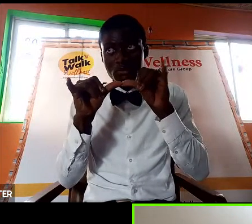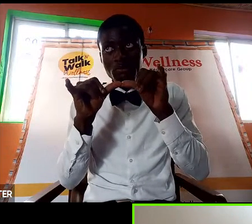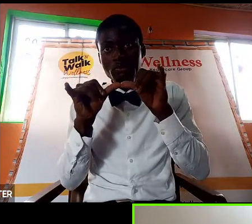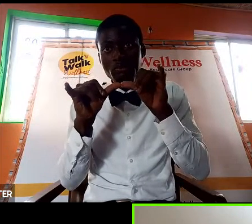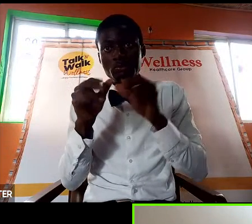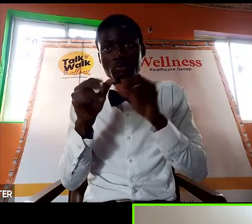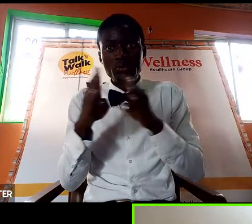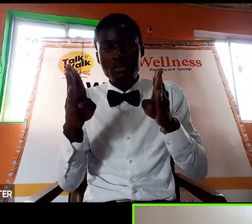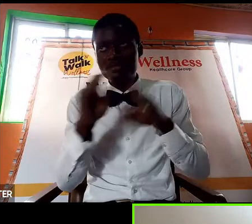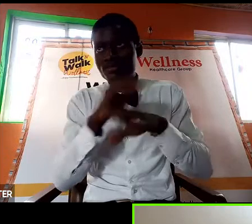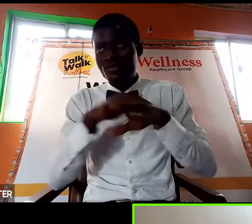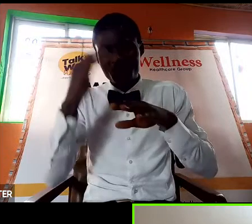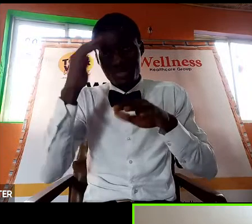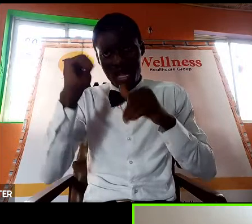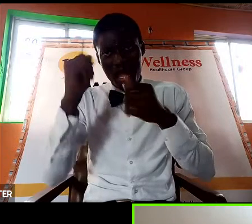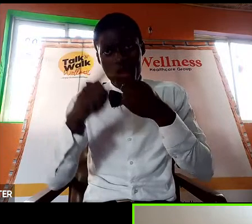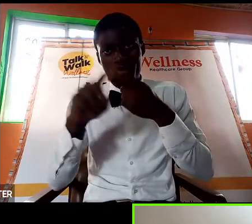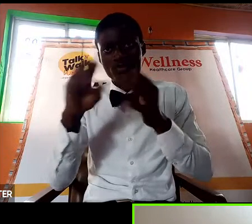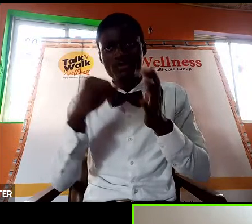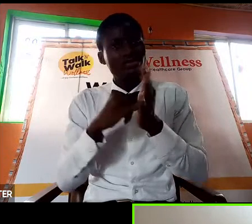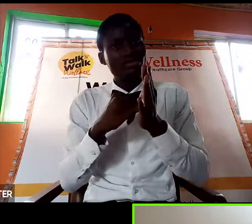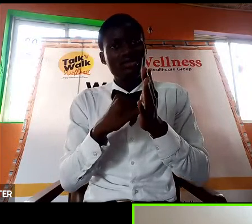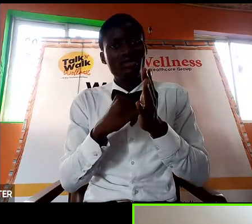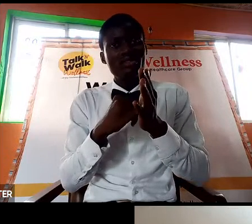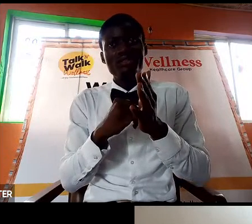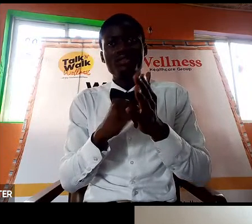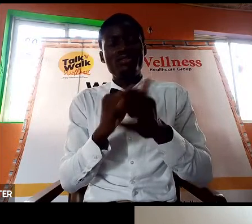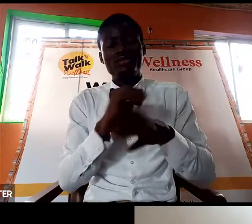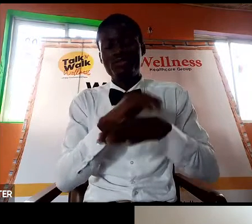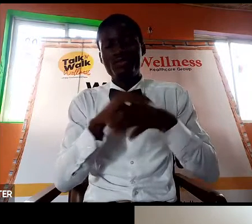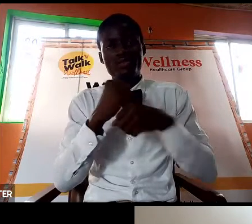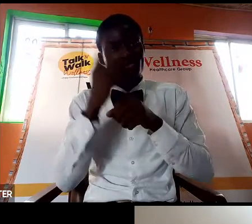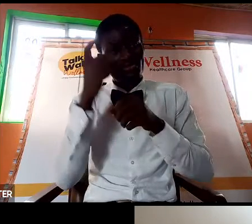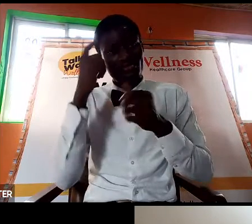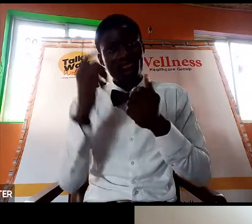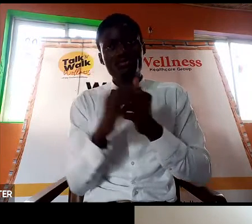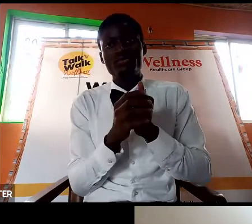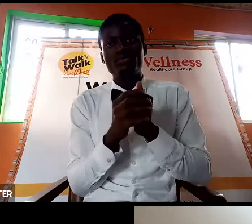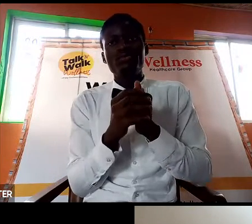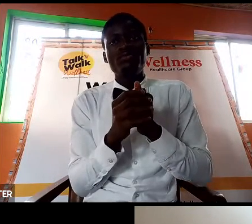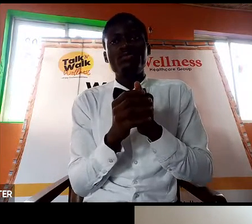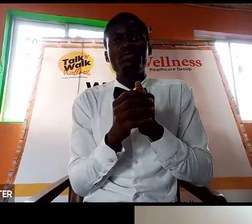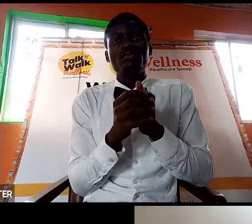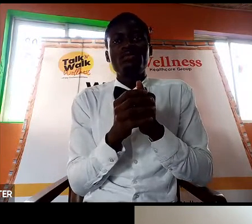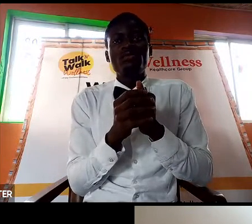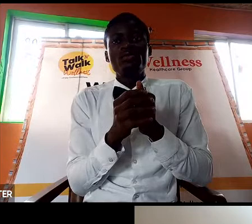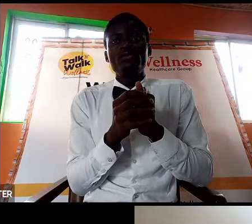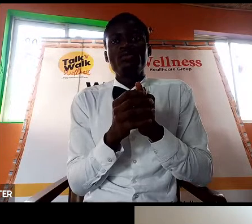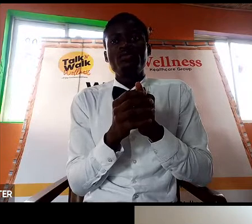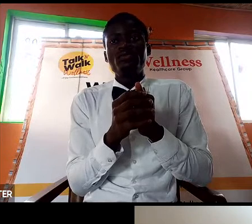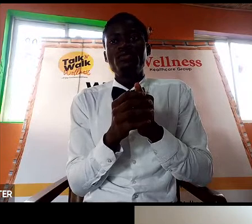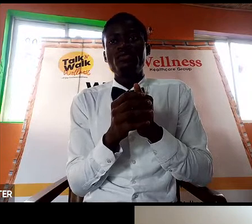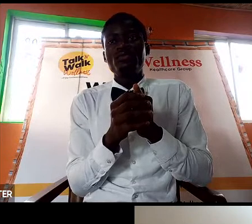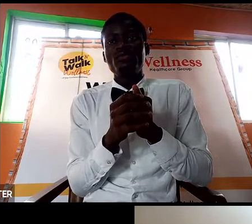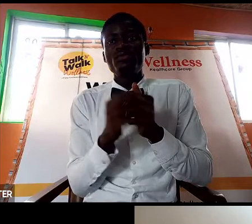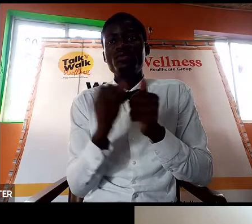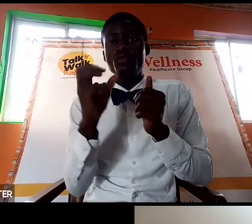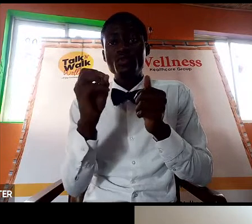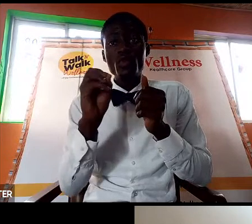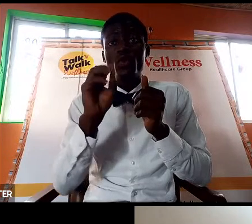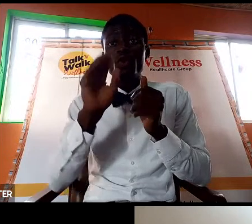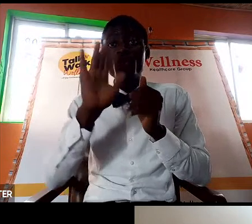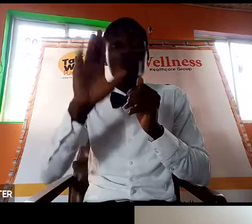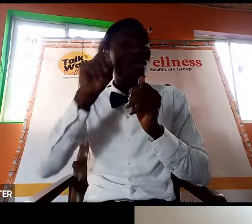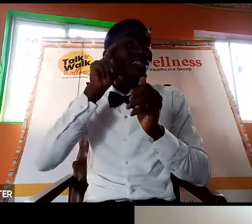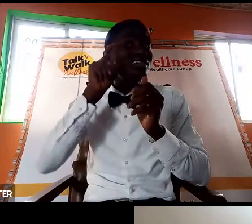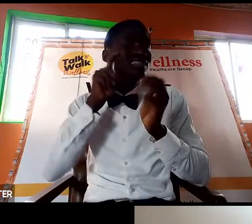is more important than size. Oh, so skill is more important than size. Hitting the